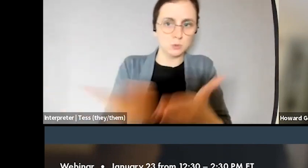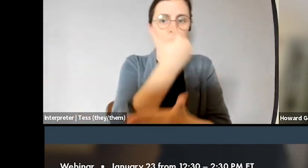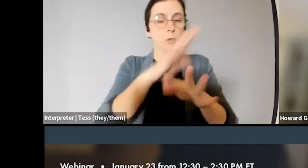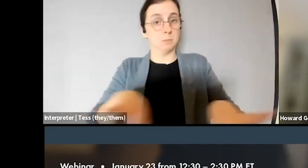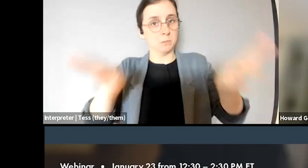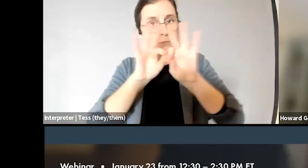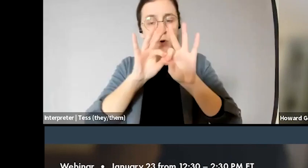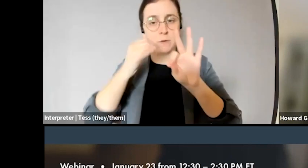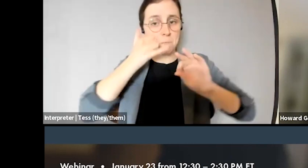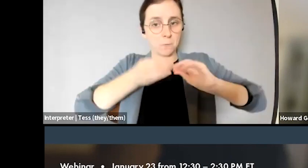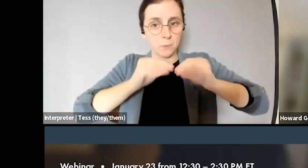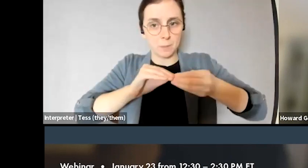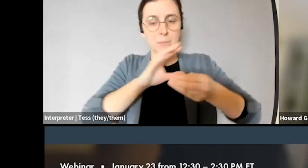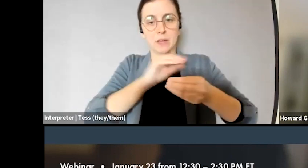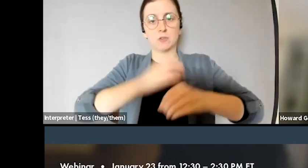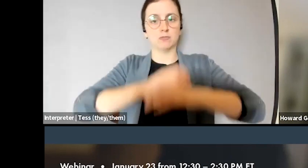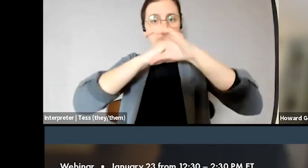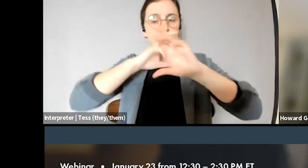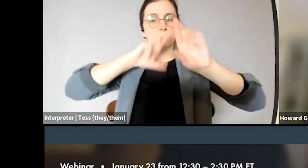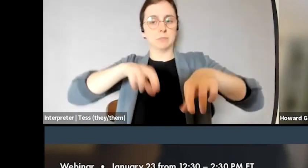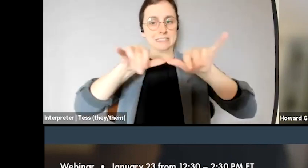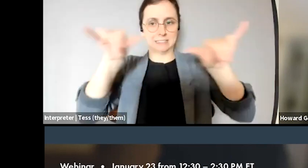and crisis response system.